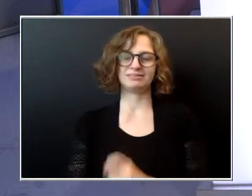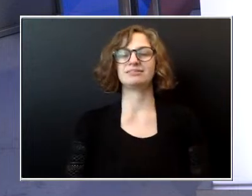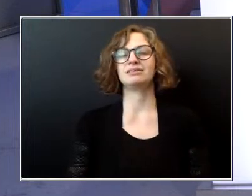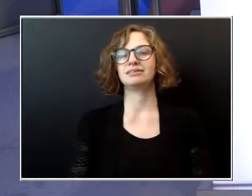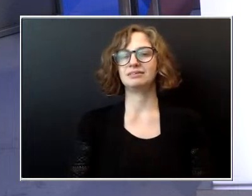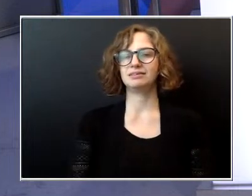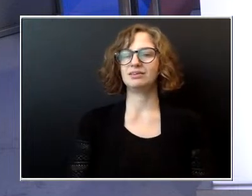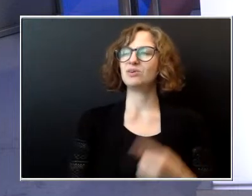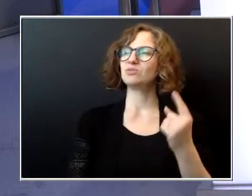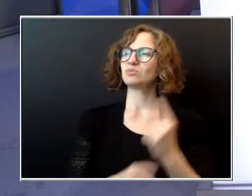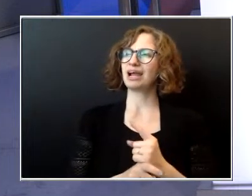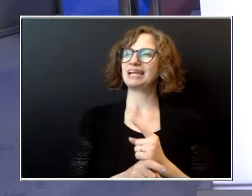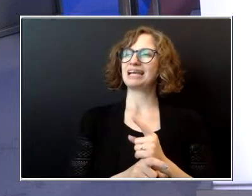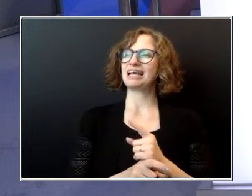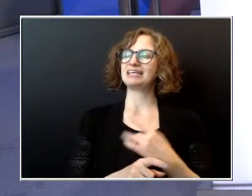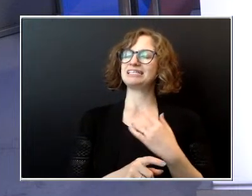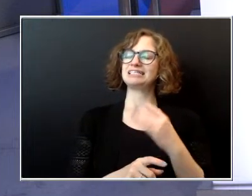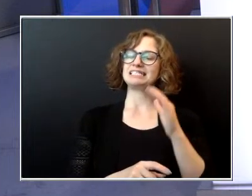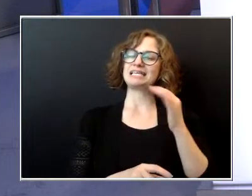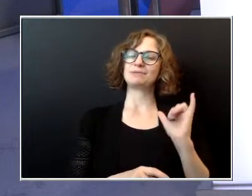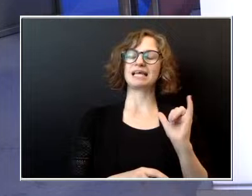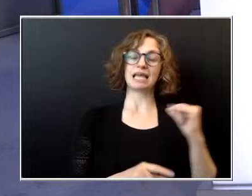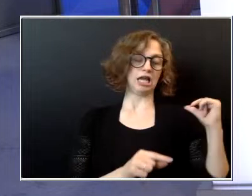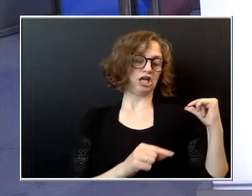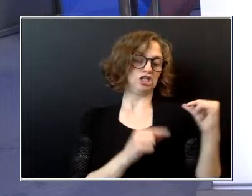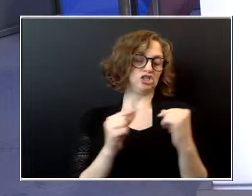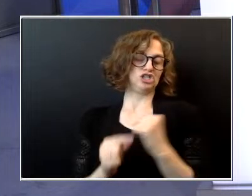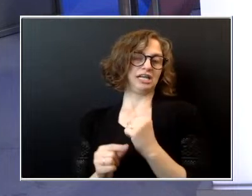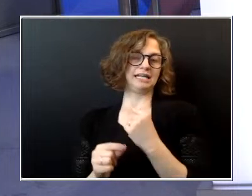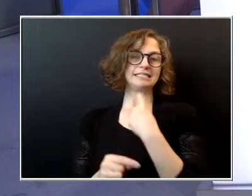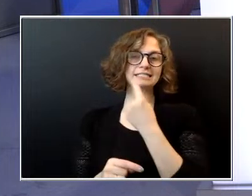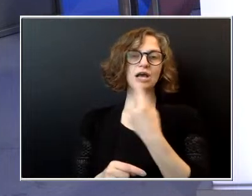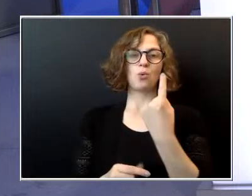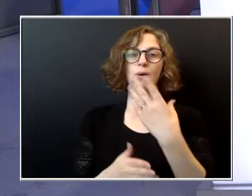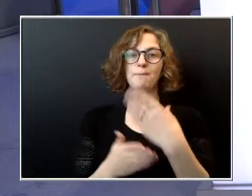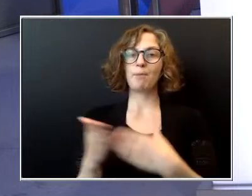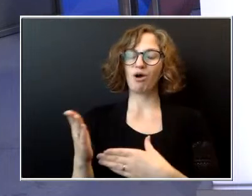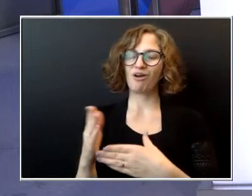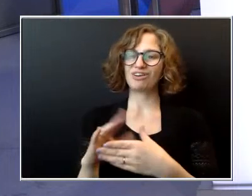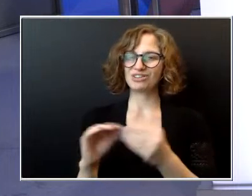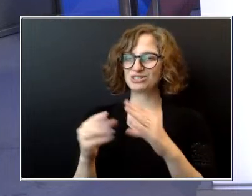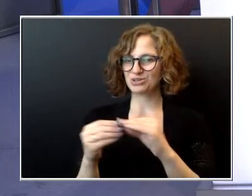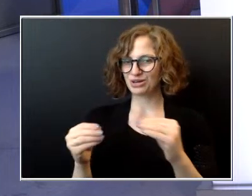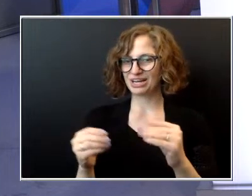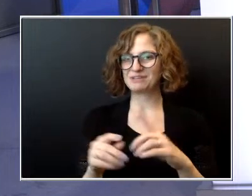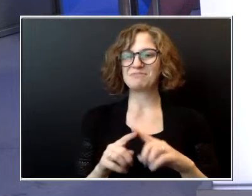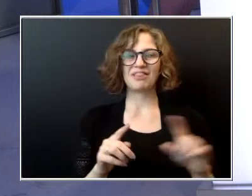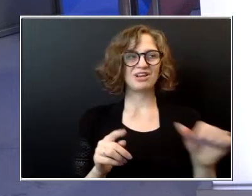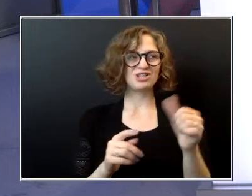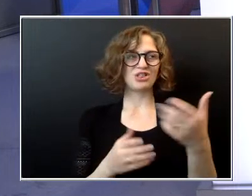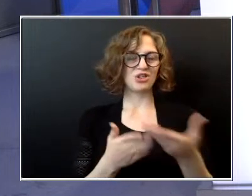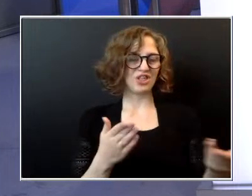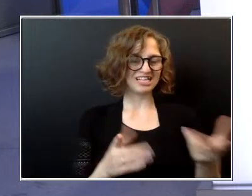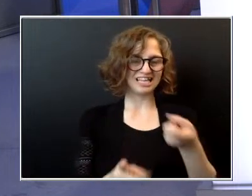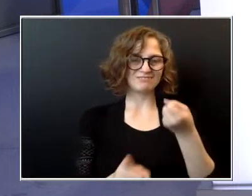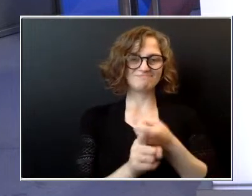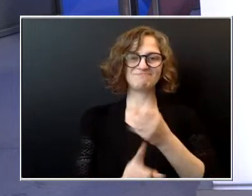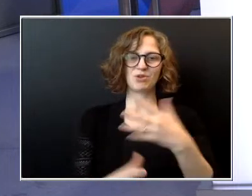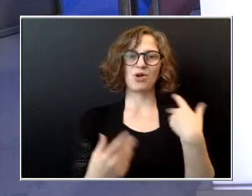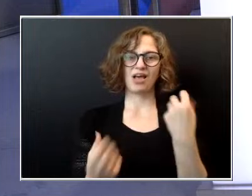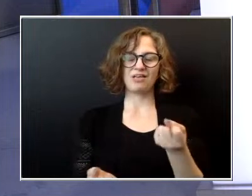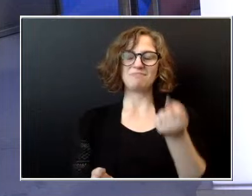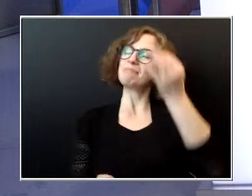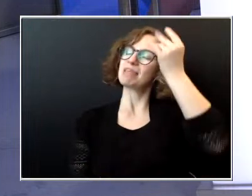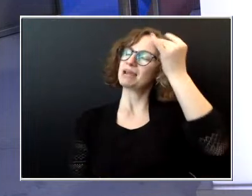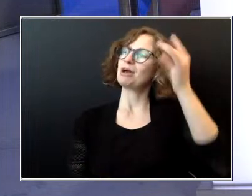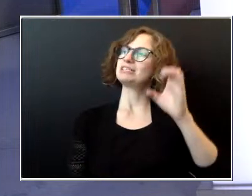us one part of the story, but there's other determinants of your health. I think about our CF patients, and I have twins, and they have the exact same